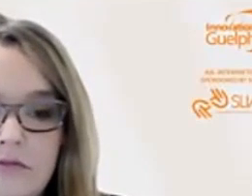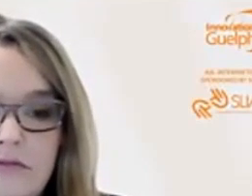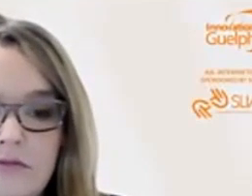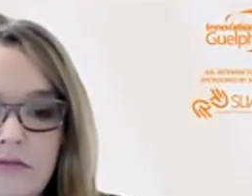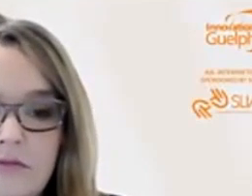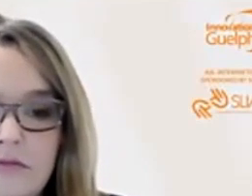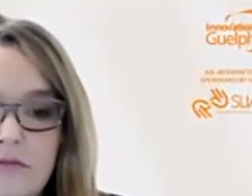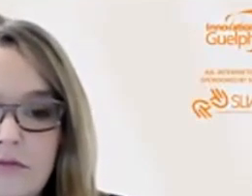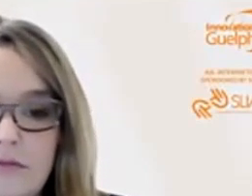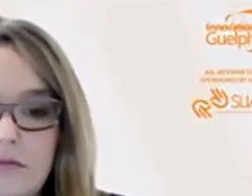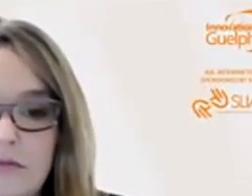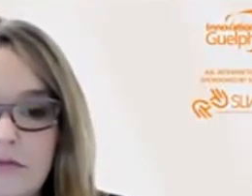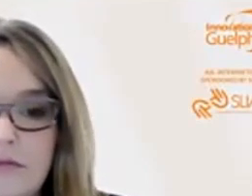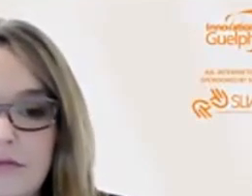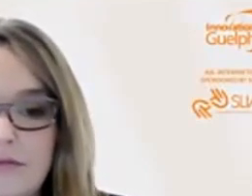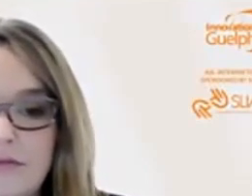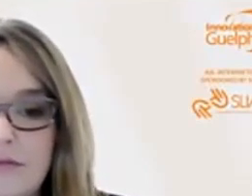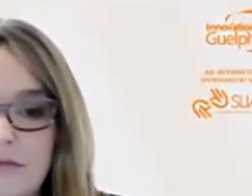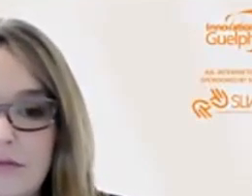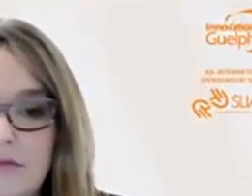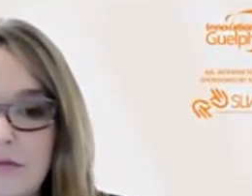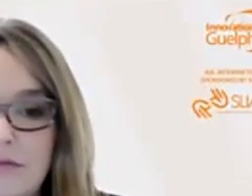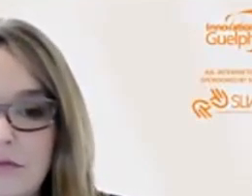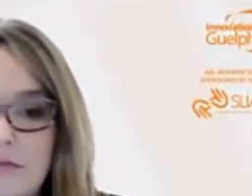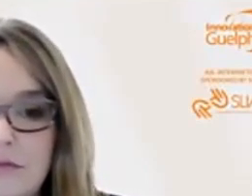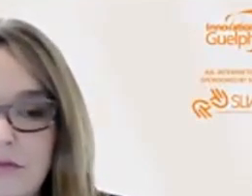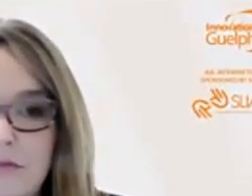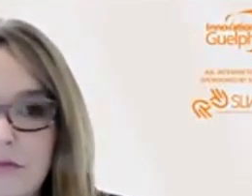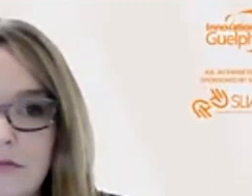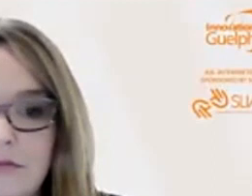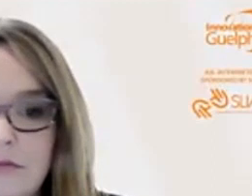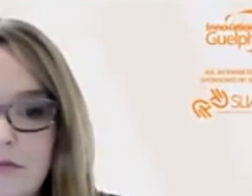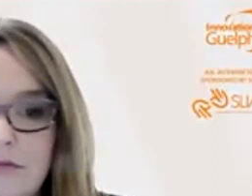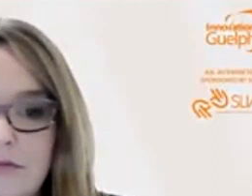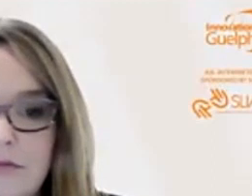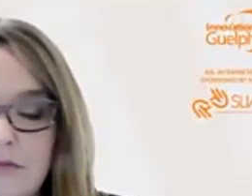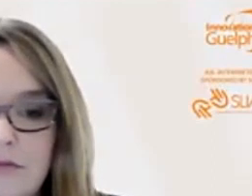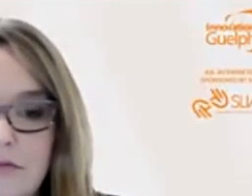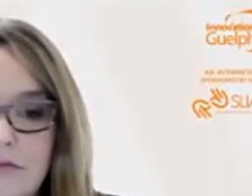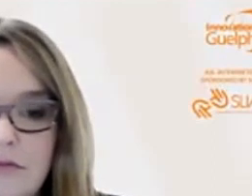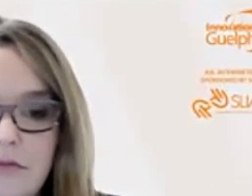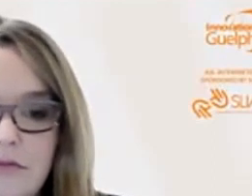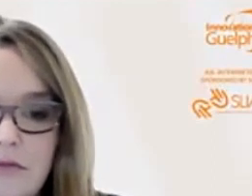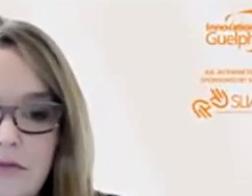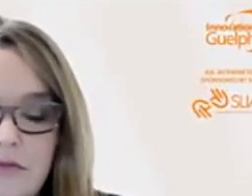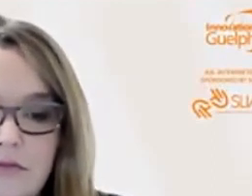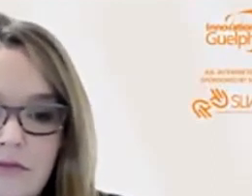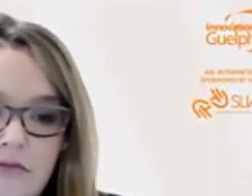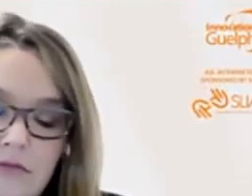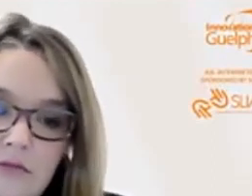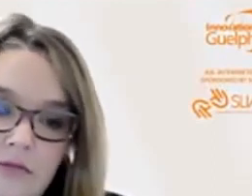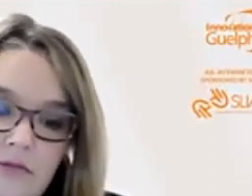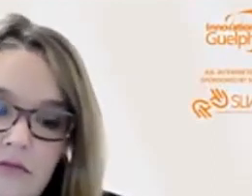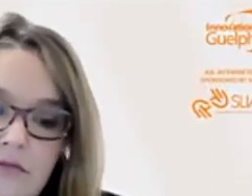time, Denise, she was at my house and I was getting the kids ready and we were going to do something after I took the kids to school, and everybody's racing around, everybody's complaining,